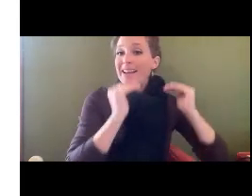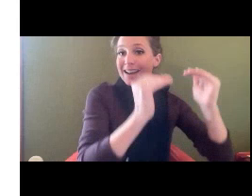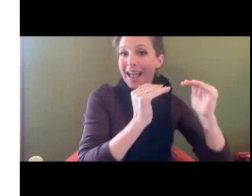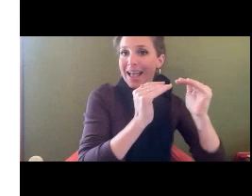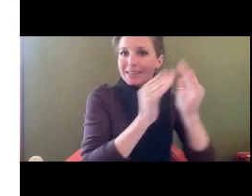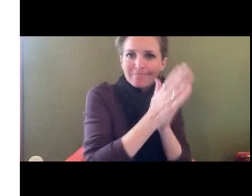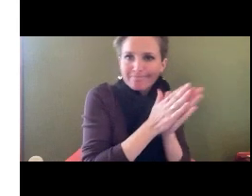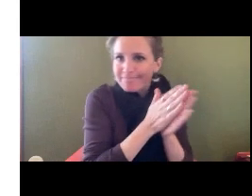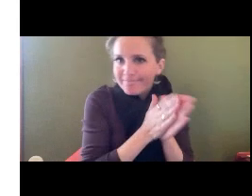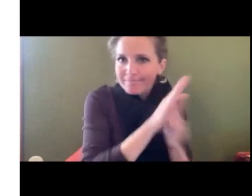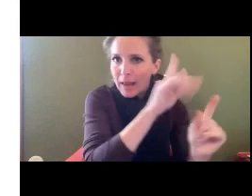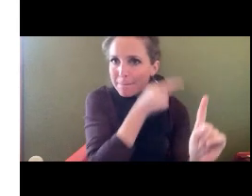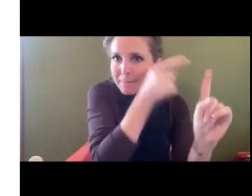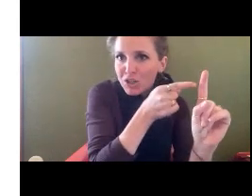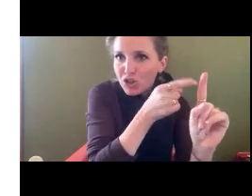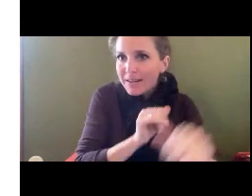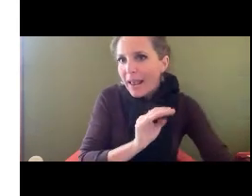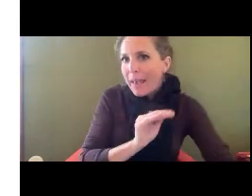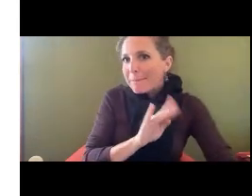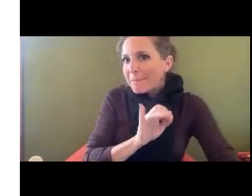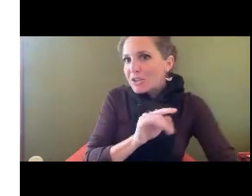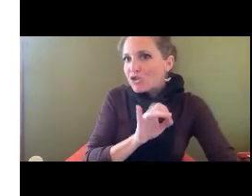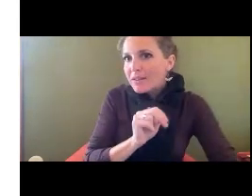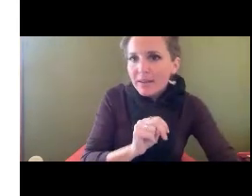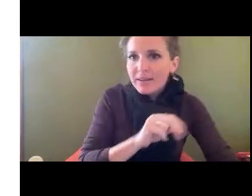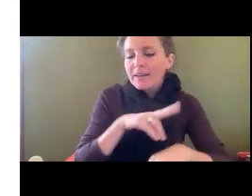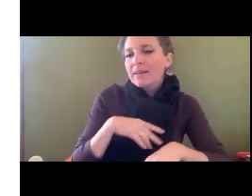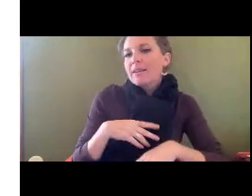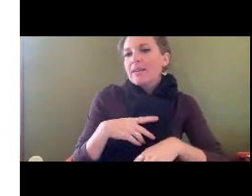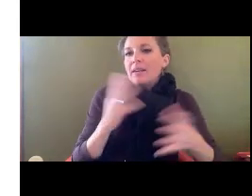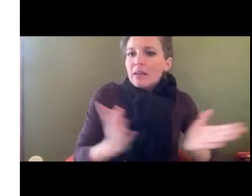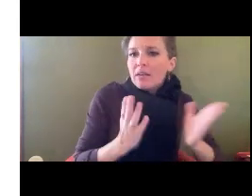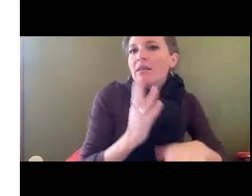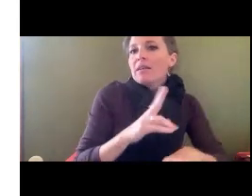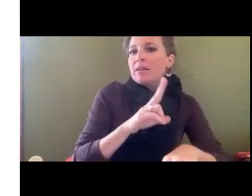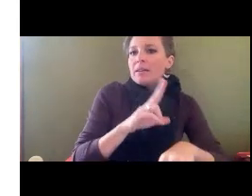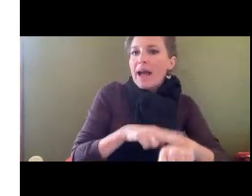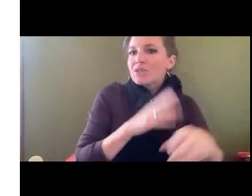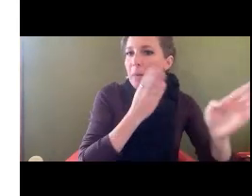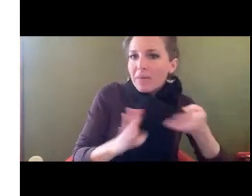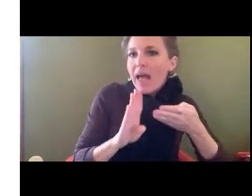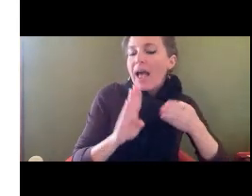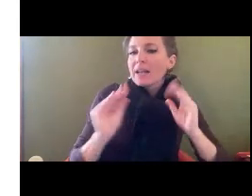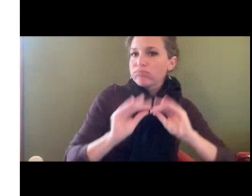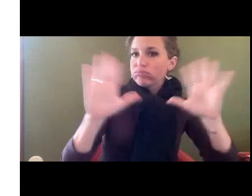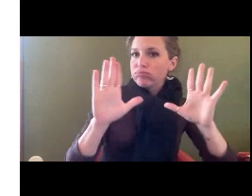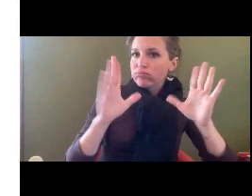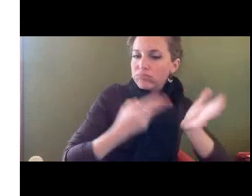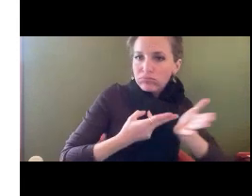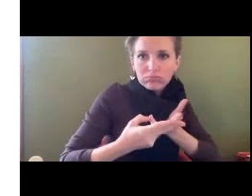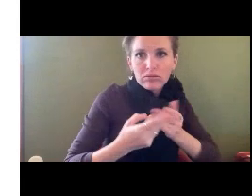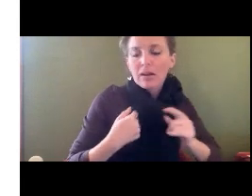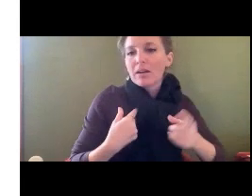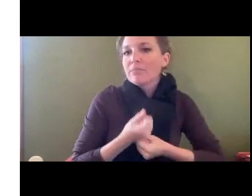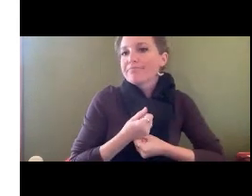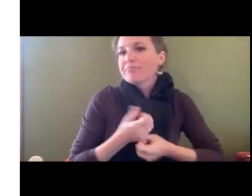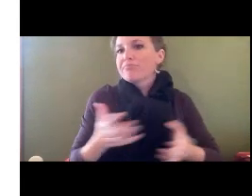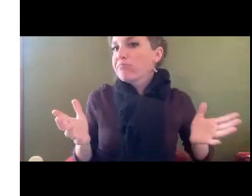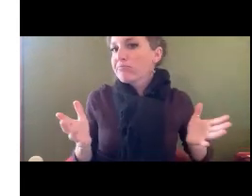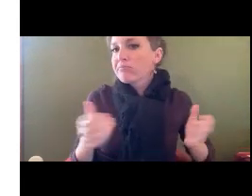to commit to ambitious national plans and transparency, and enabling action is the second